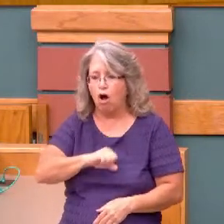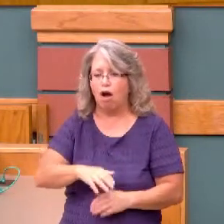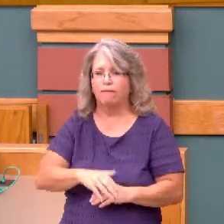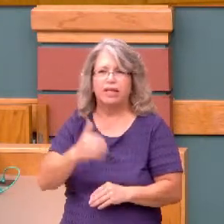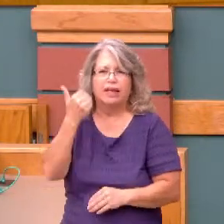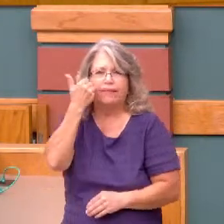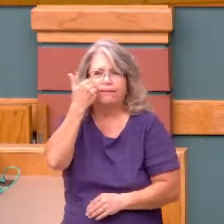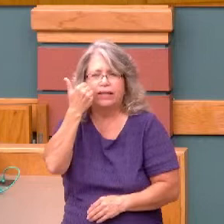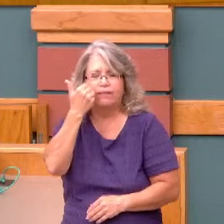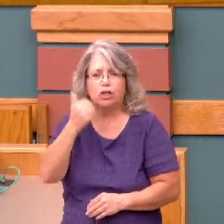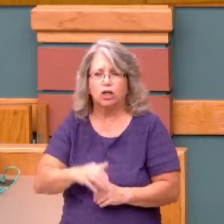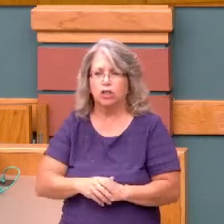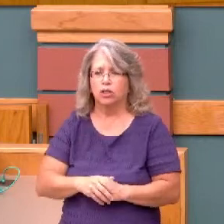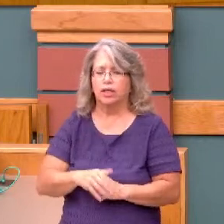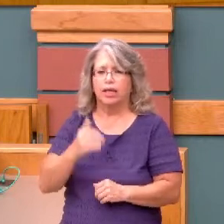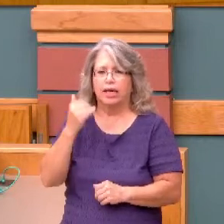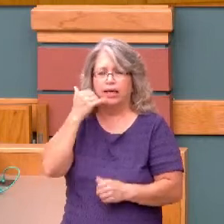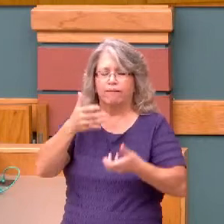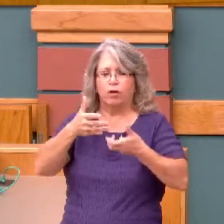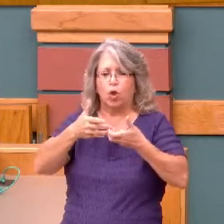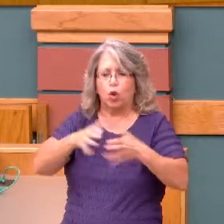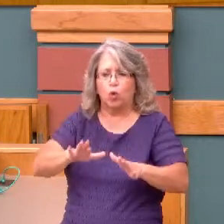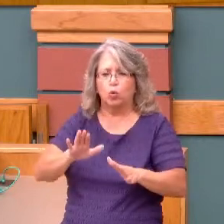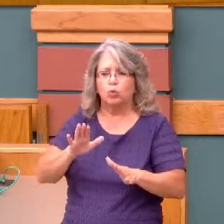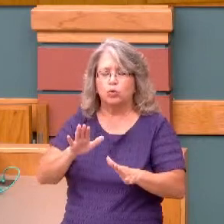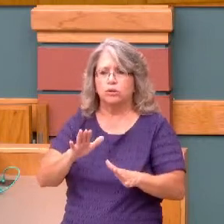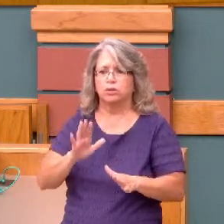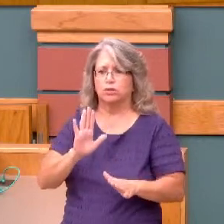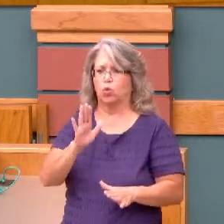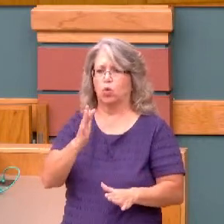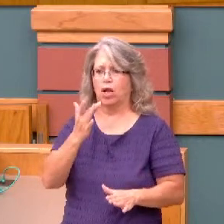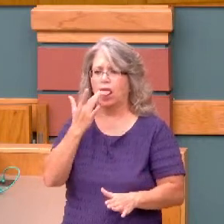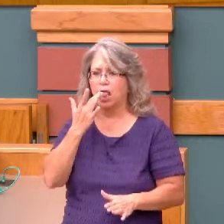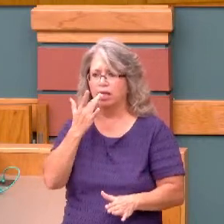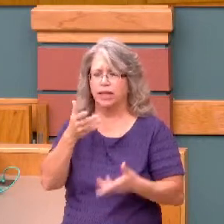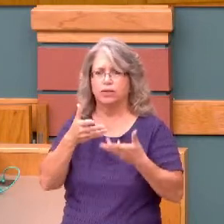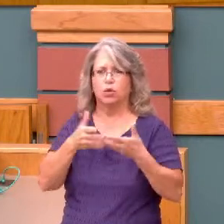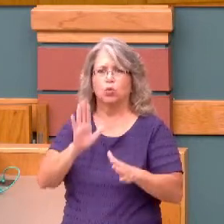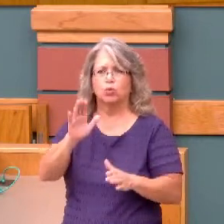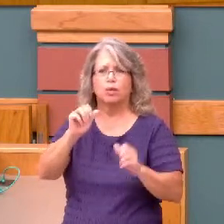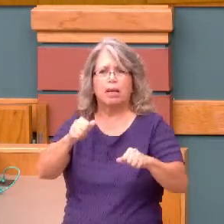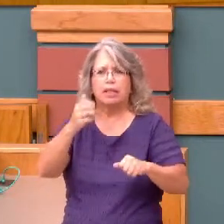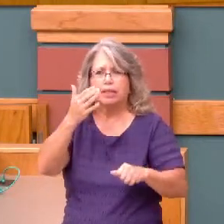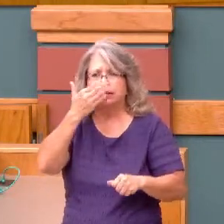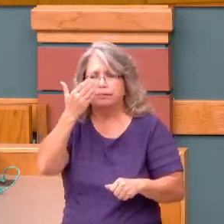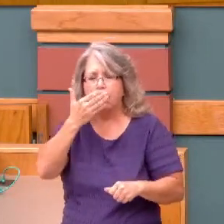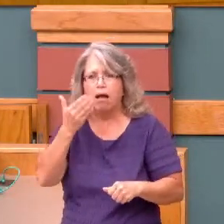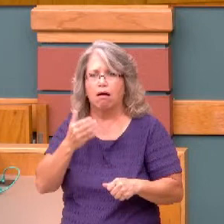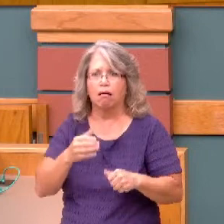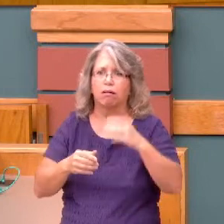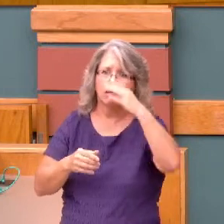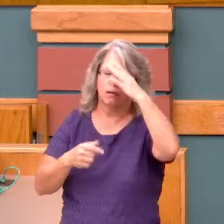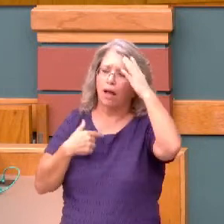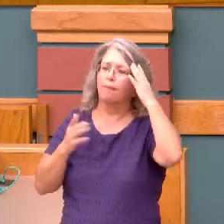smell. In fact, I'm going to be urging everyone in the coming days to just be attentive to their own